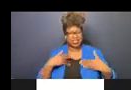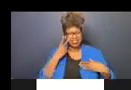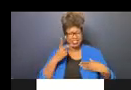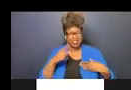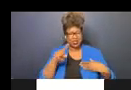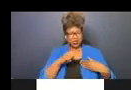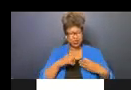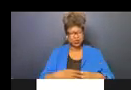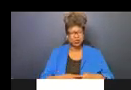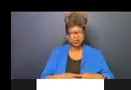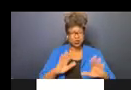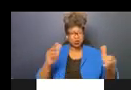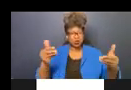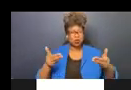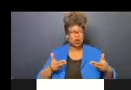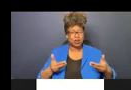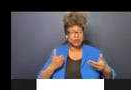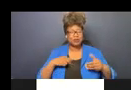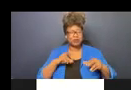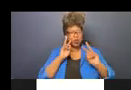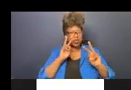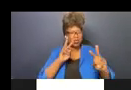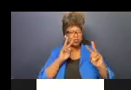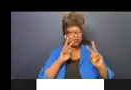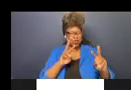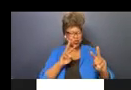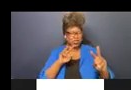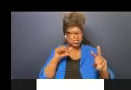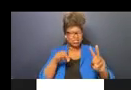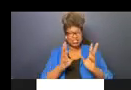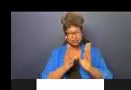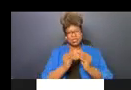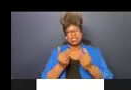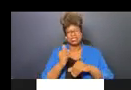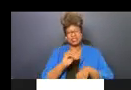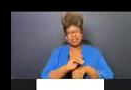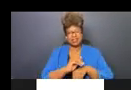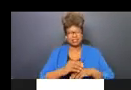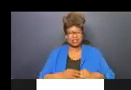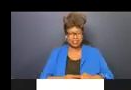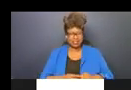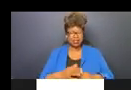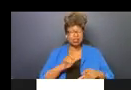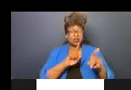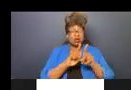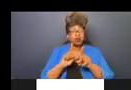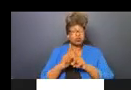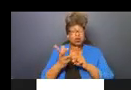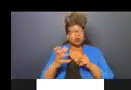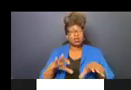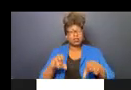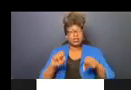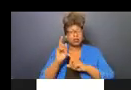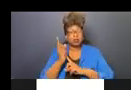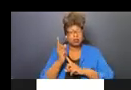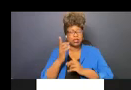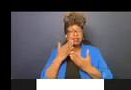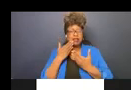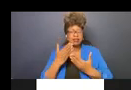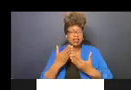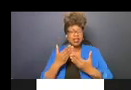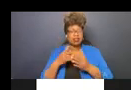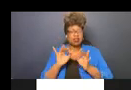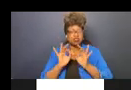and welcome. We're looking forward to this meeting tonight. I also want to take a moment to thank our